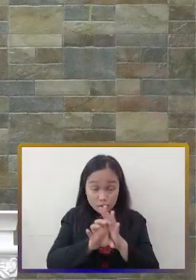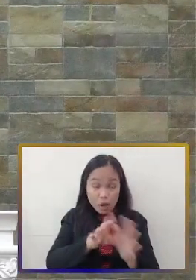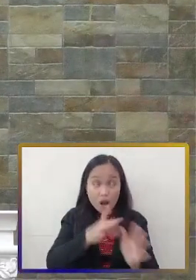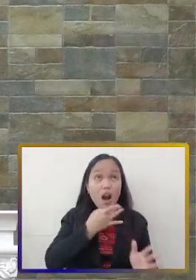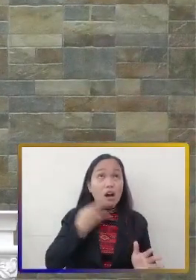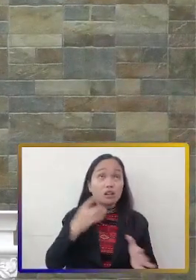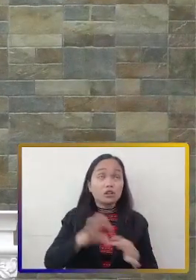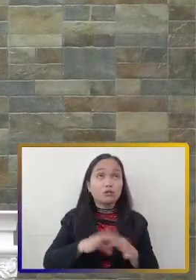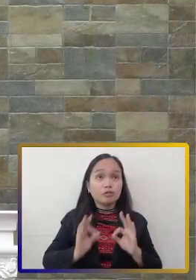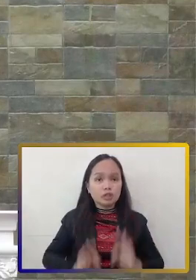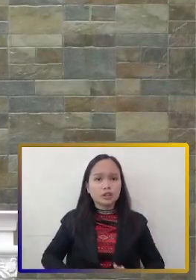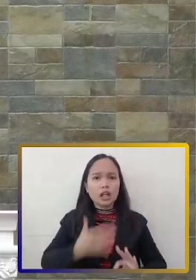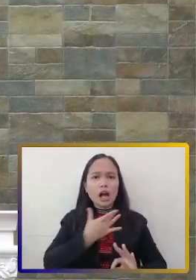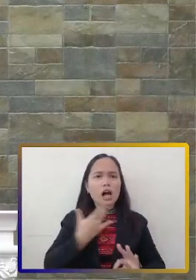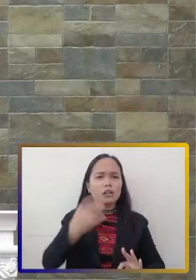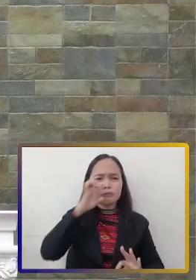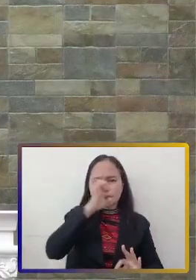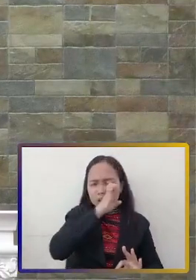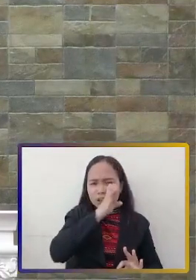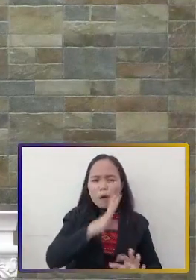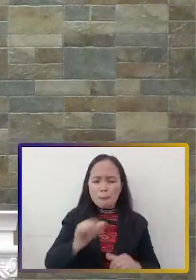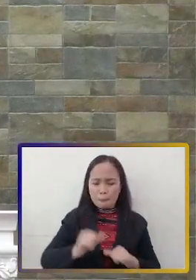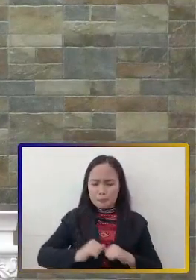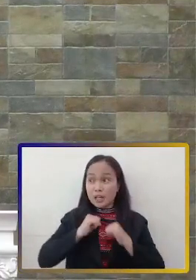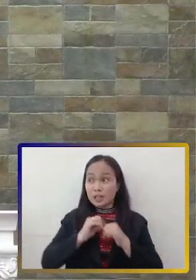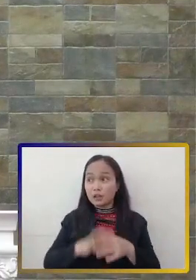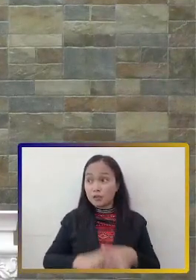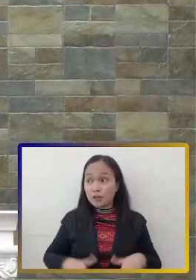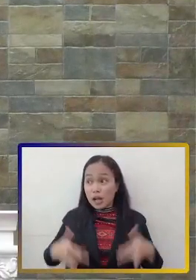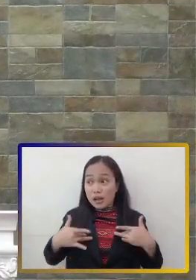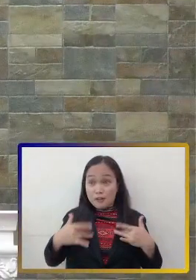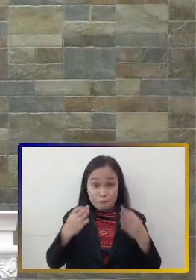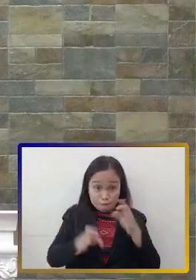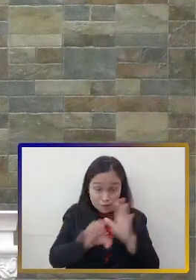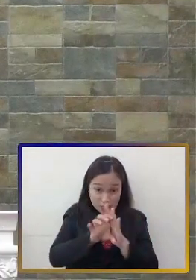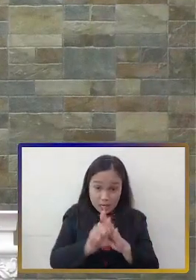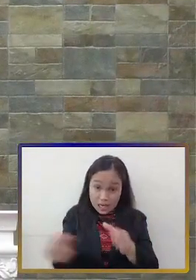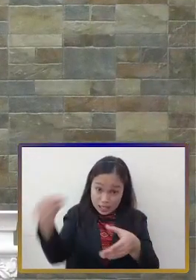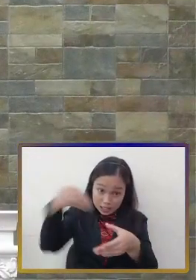flesh, lust of the eyes, and pride of life is in your home,